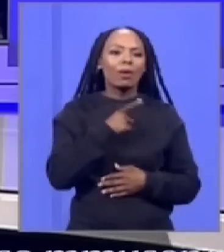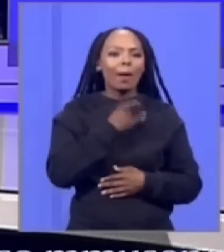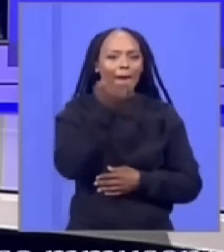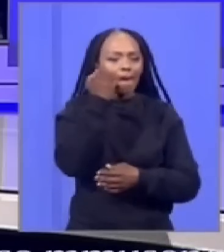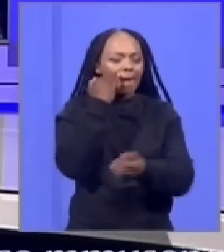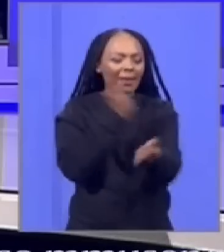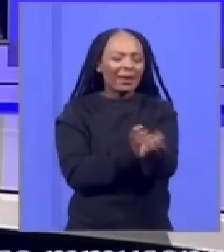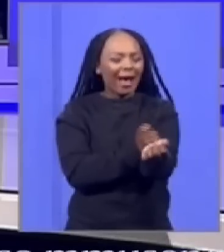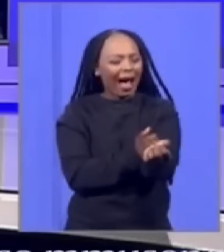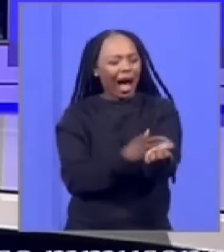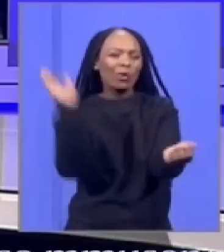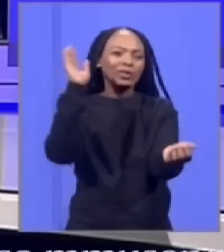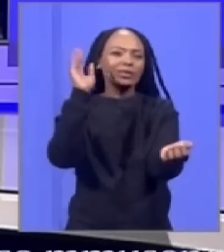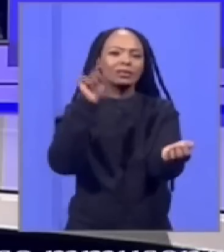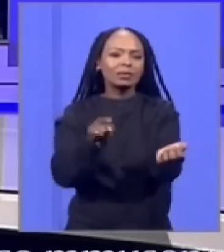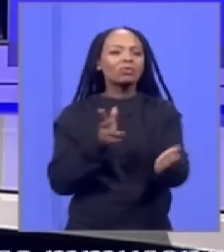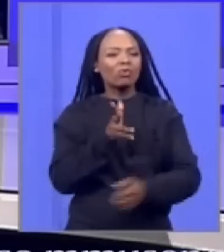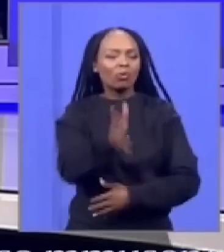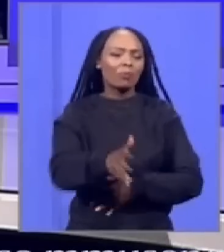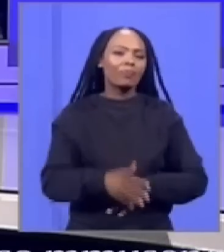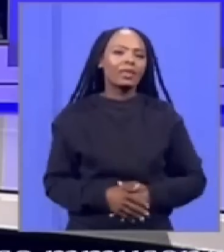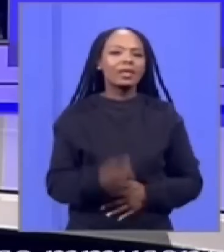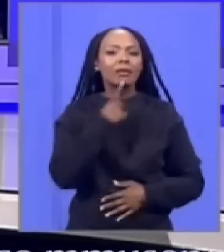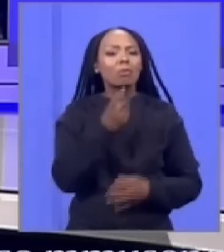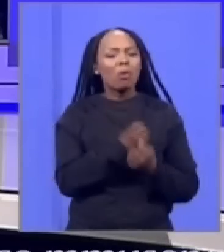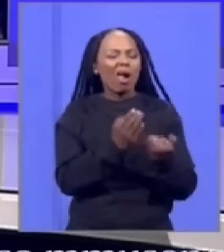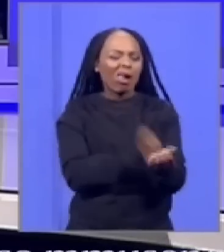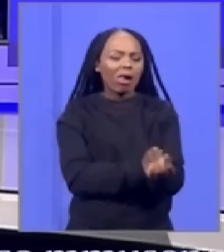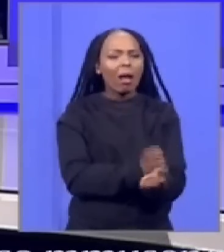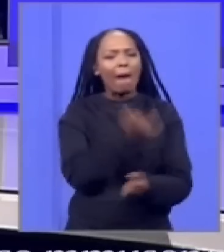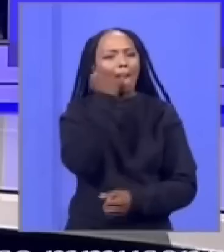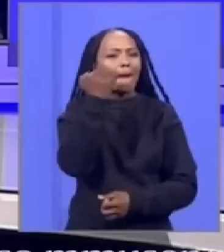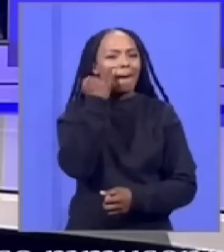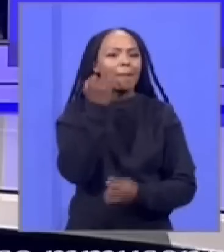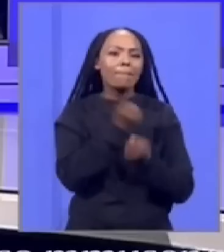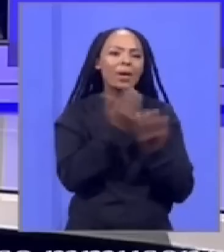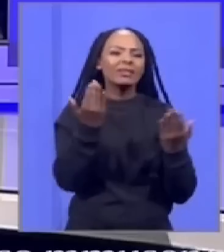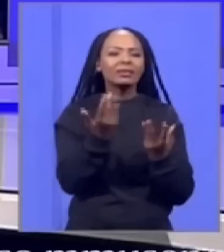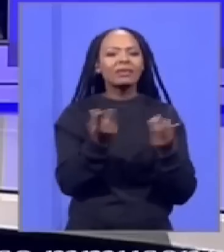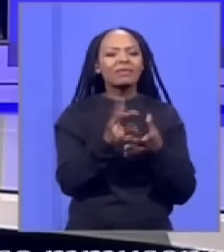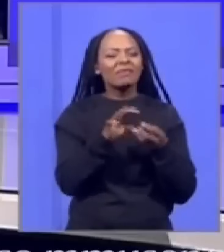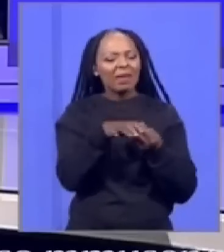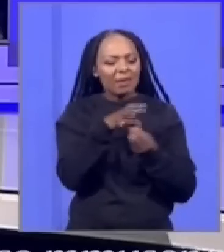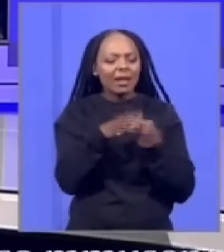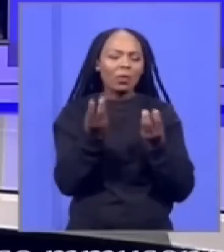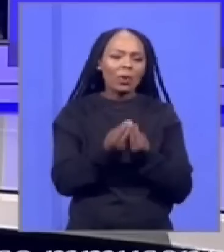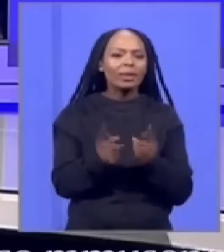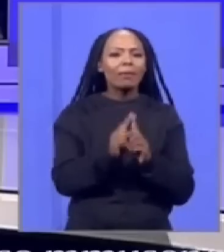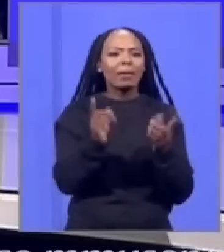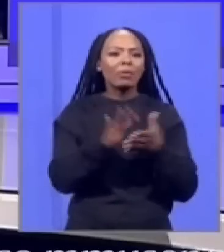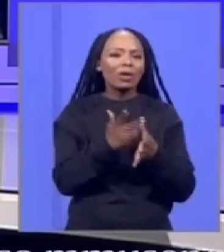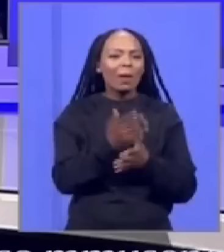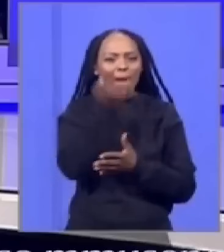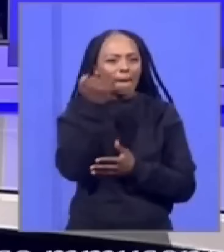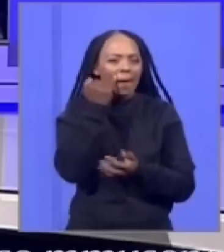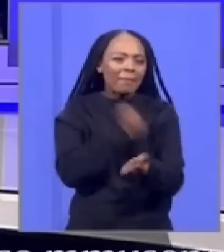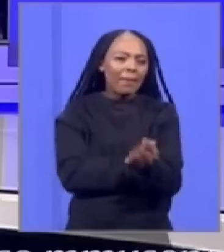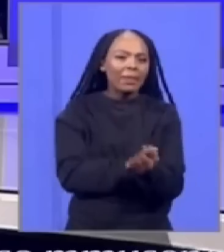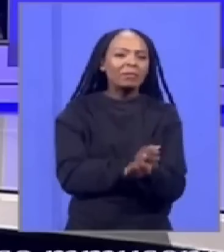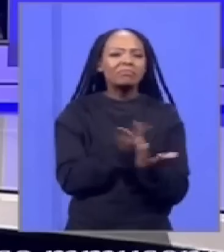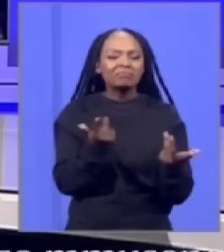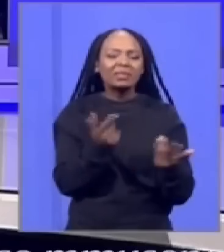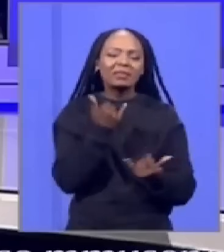mading a bona. Batho ba re batho ba bangata ka matsatsi lena la Christmas ba dula mmoho le malapa a bona empa bona ho nyolosa ba theosa mebileng ka Christmas